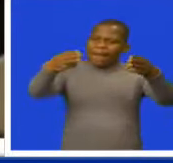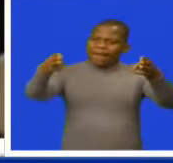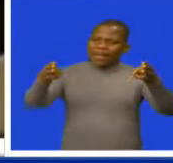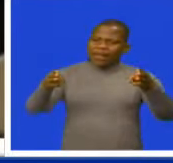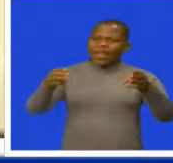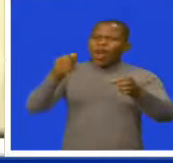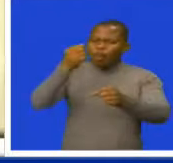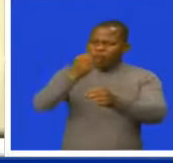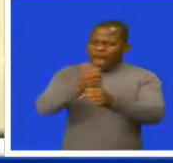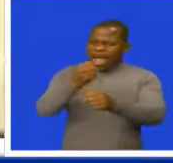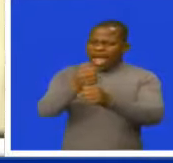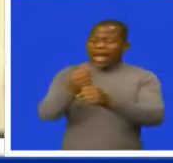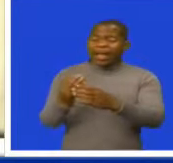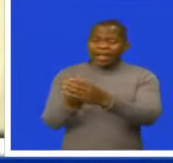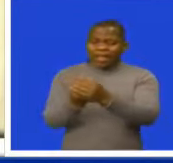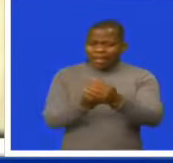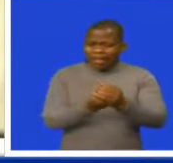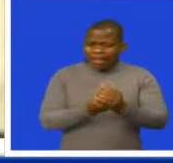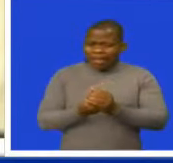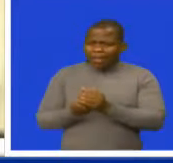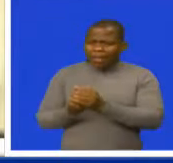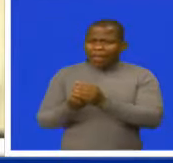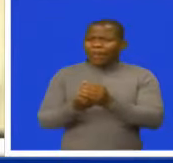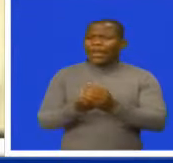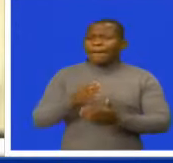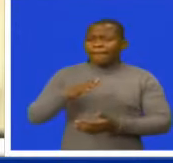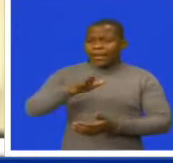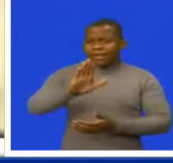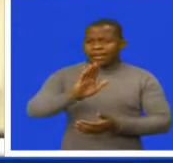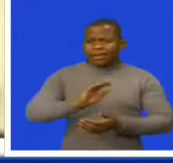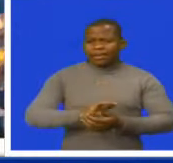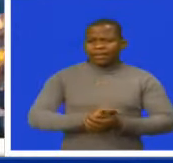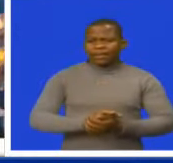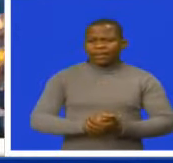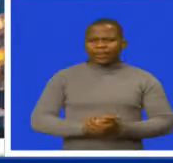Tindzabeni Eswatini TV, kubika Jamkosi Mavimbela eMalkins.